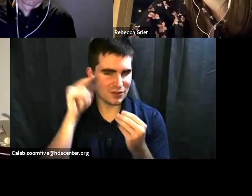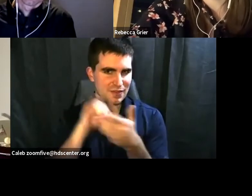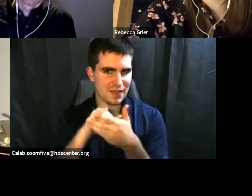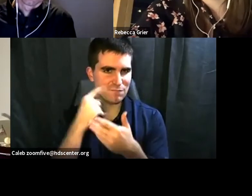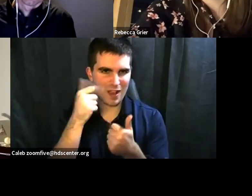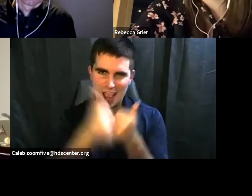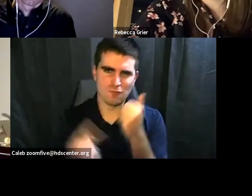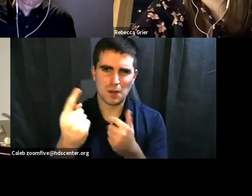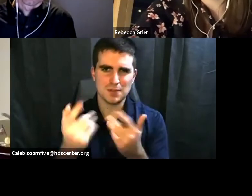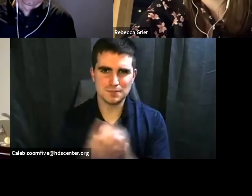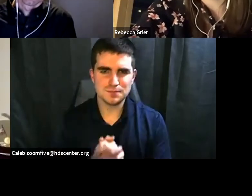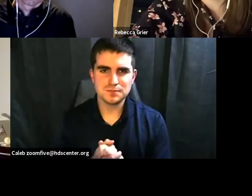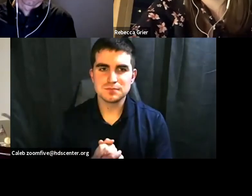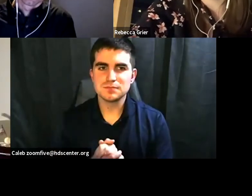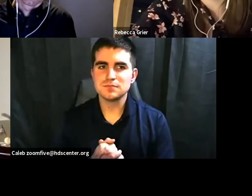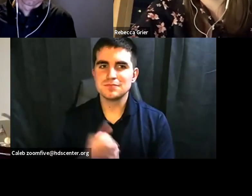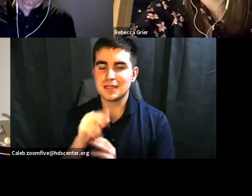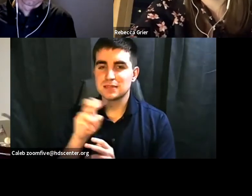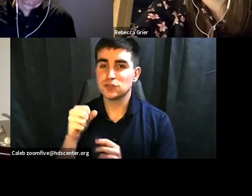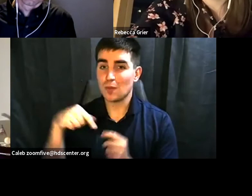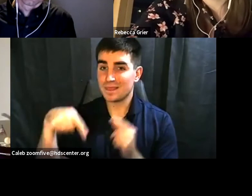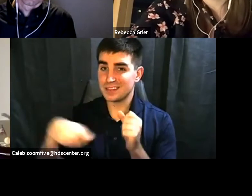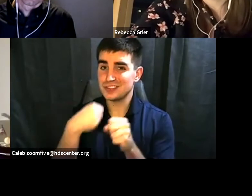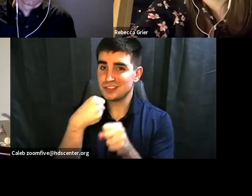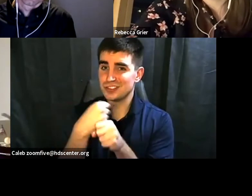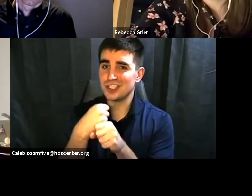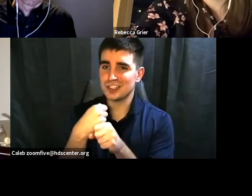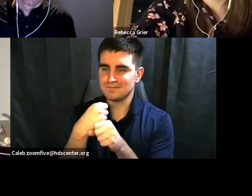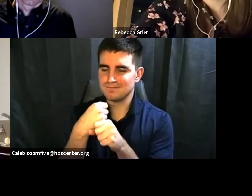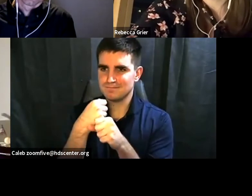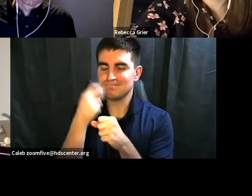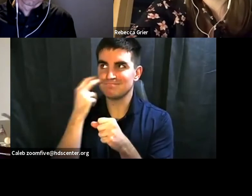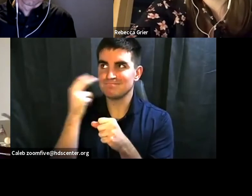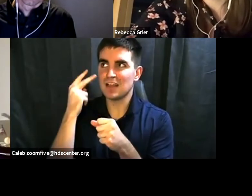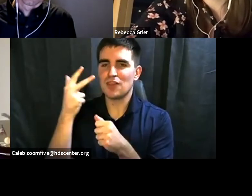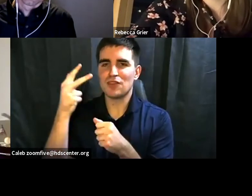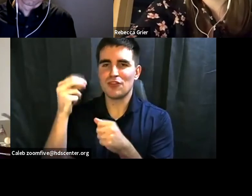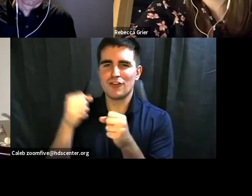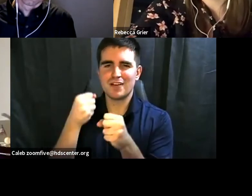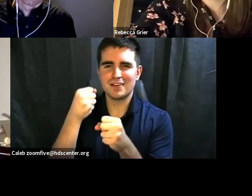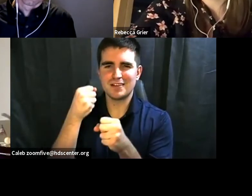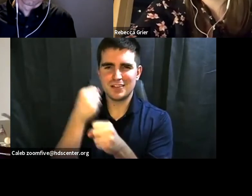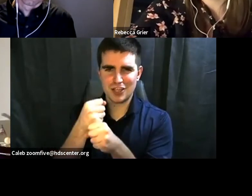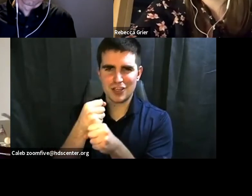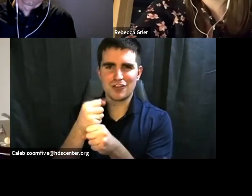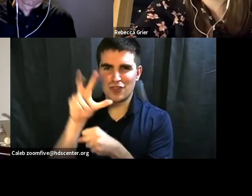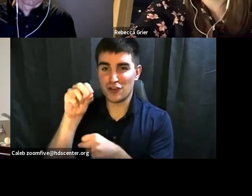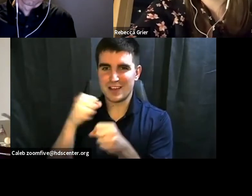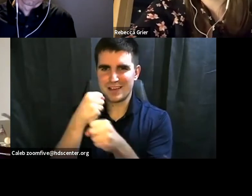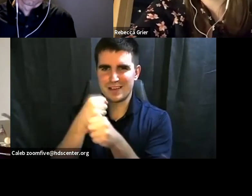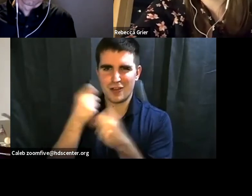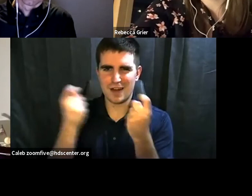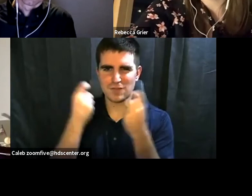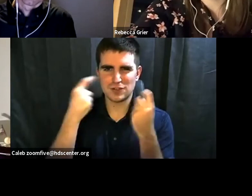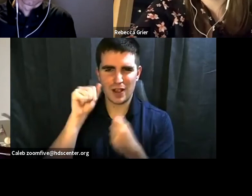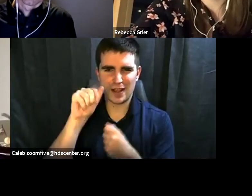So this year we commemorated the 30th anniversary of the ADA, the passage of that. How is the work that's